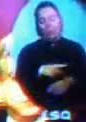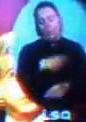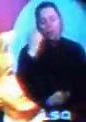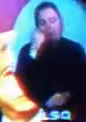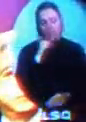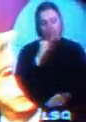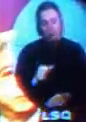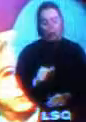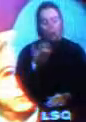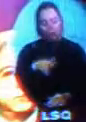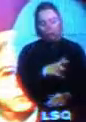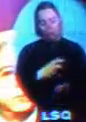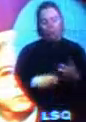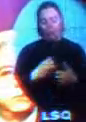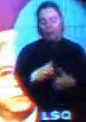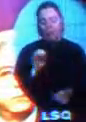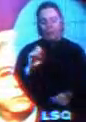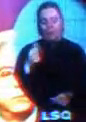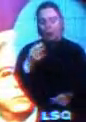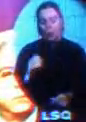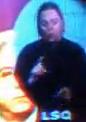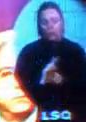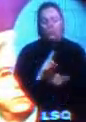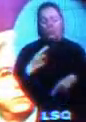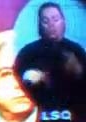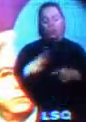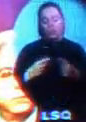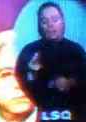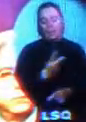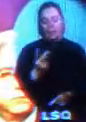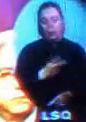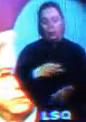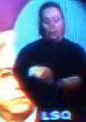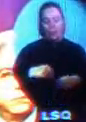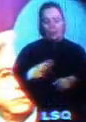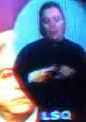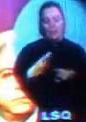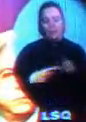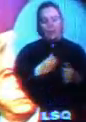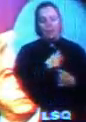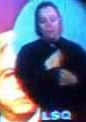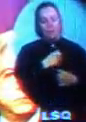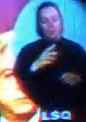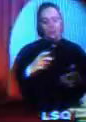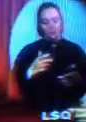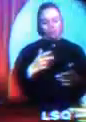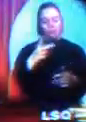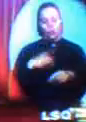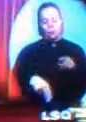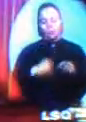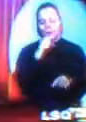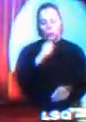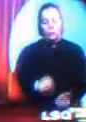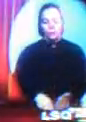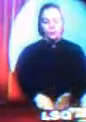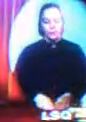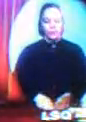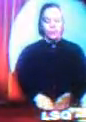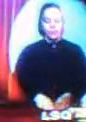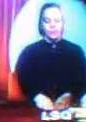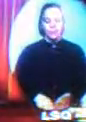Or hundreds of millions, rather? Does the minister not realize that his ego and his fight with the Minister